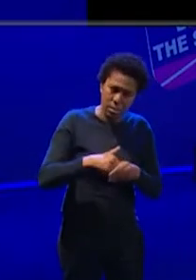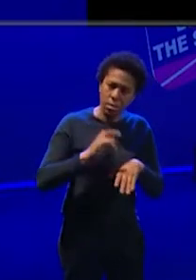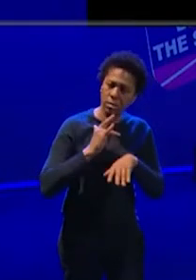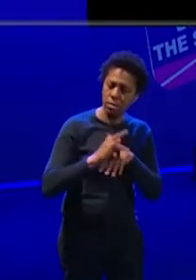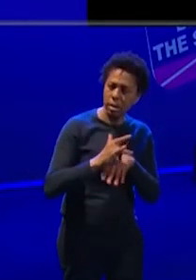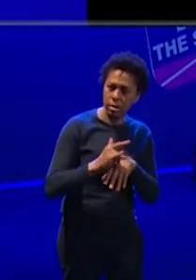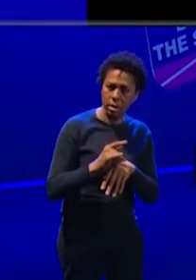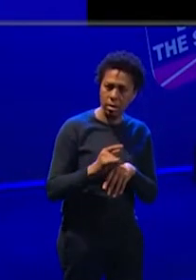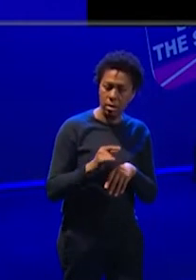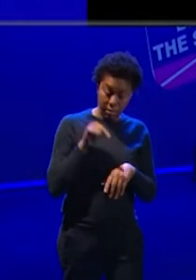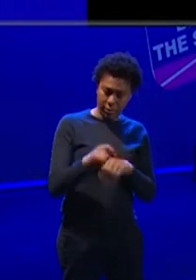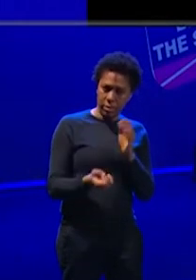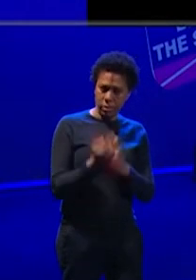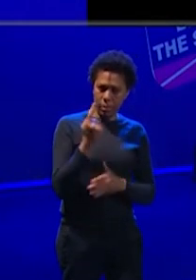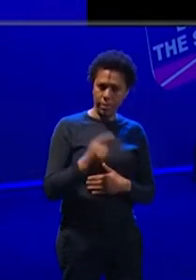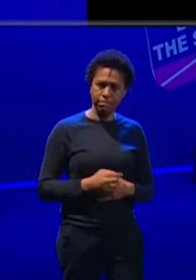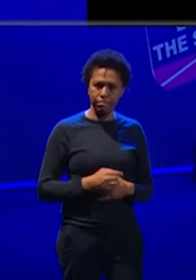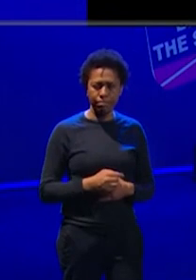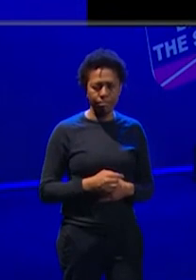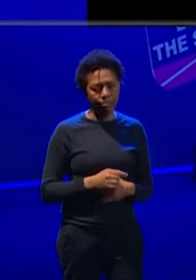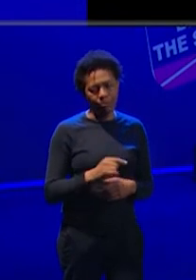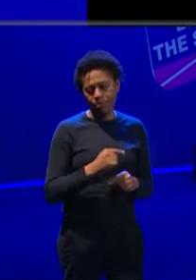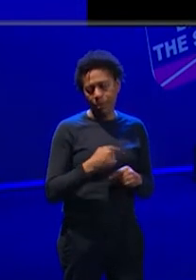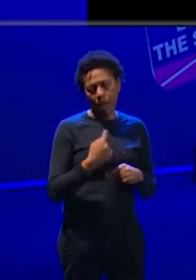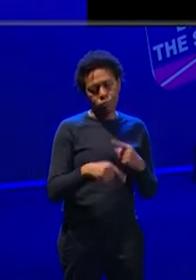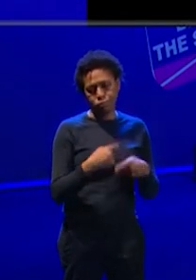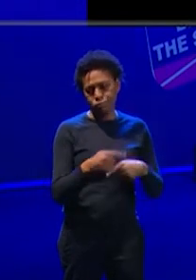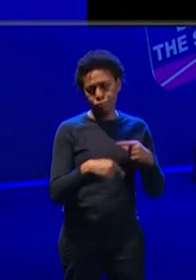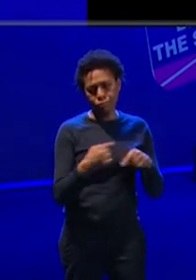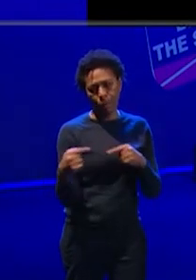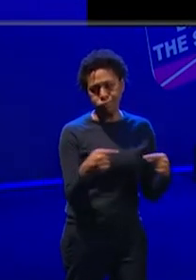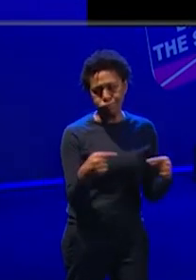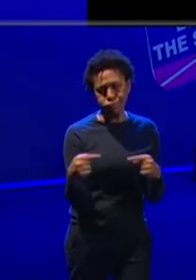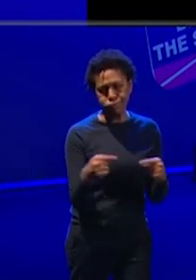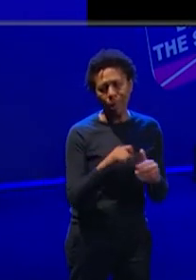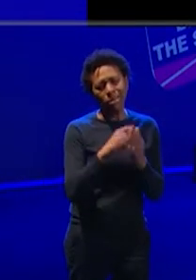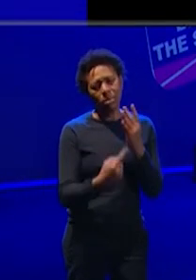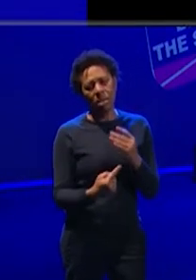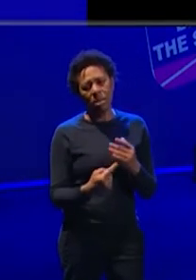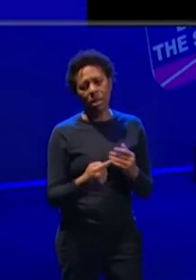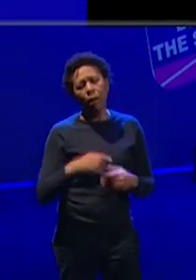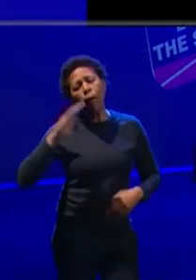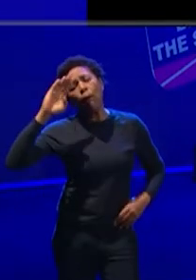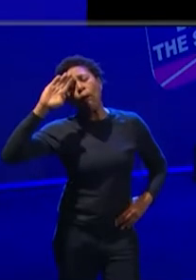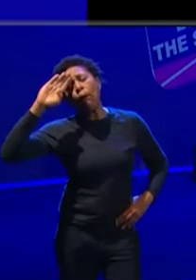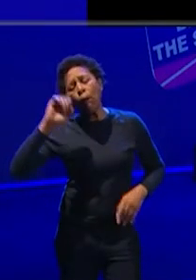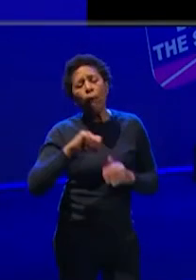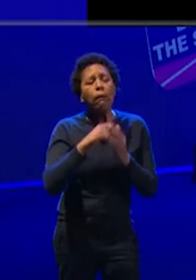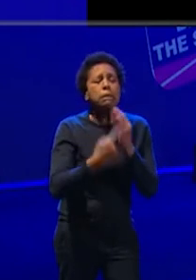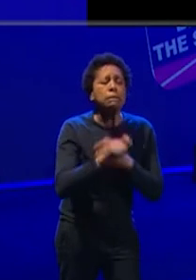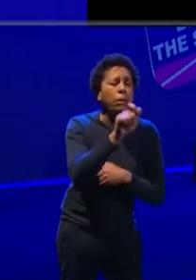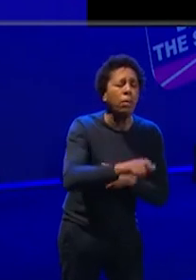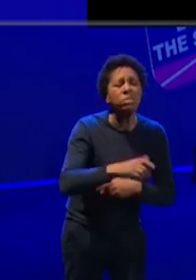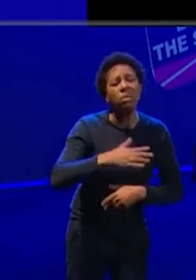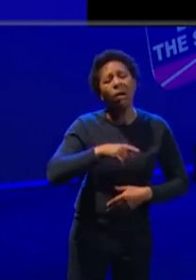the never-ending narrative around disability is always that it's tragic, that you're broken, especially in this country,